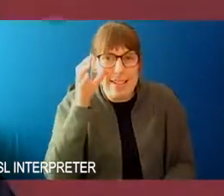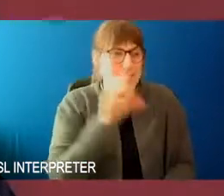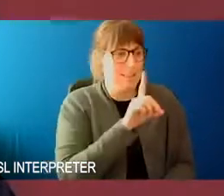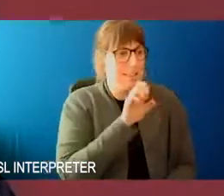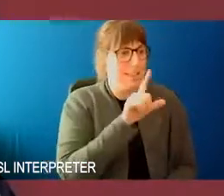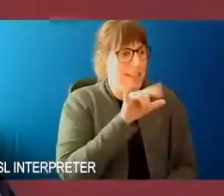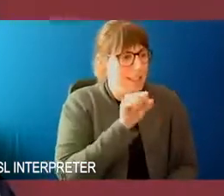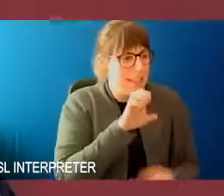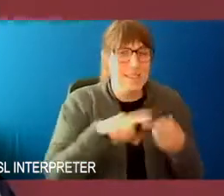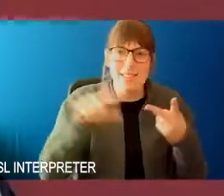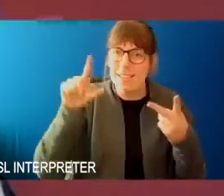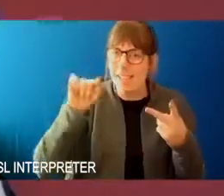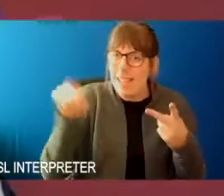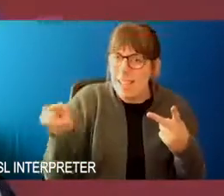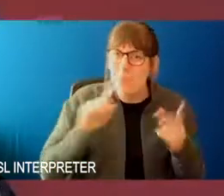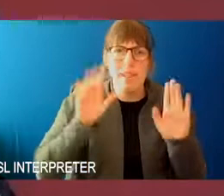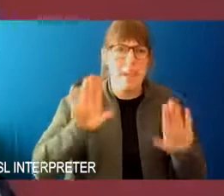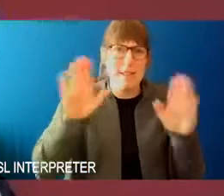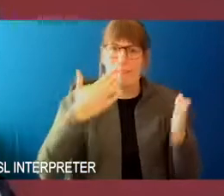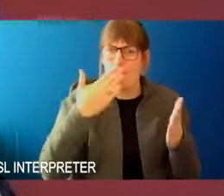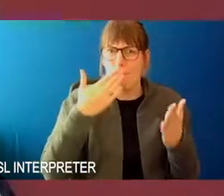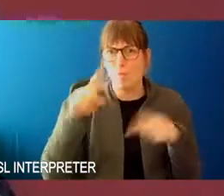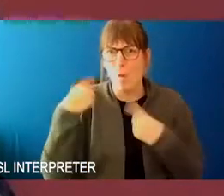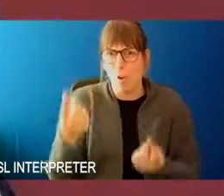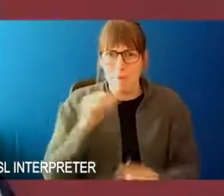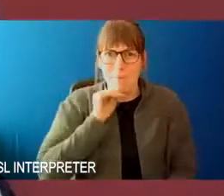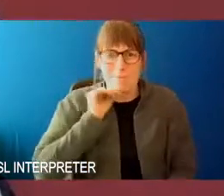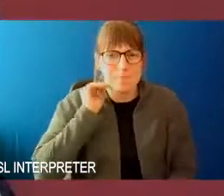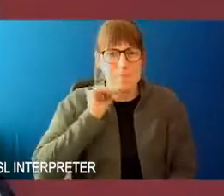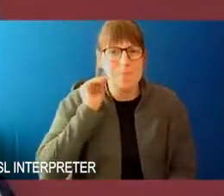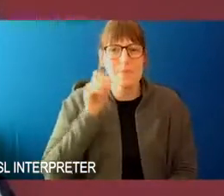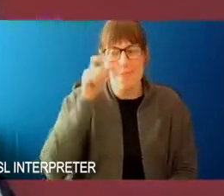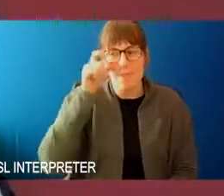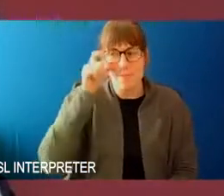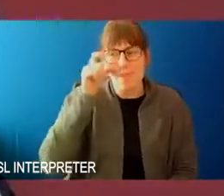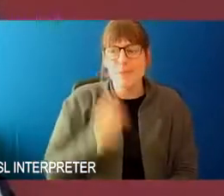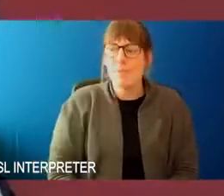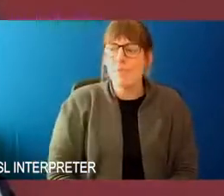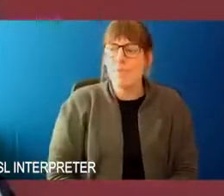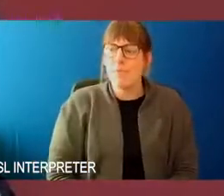an opportunity to listen to, Delyse and Liz, and thank you. This has been amazing so far.